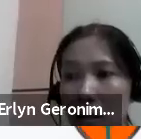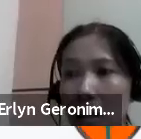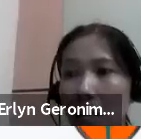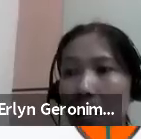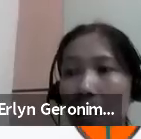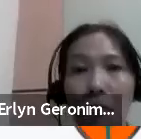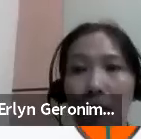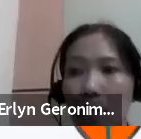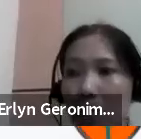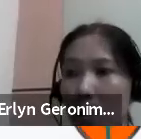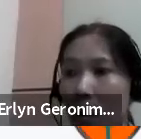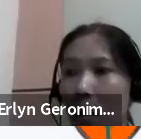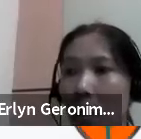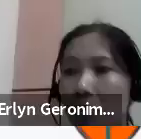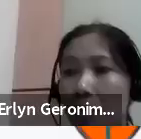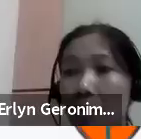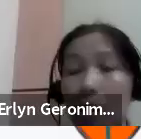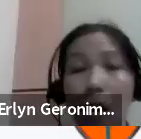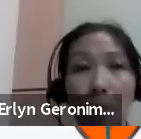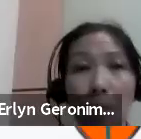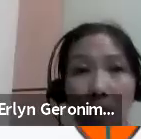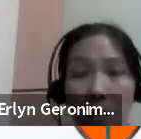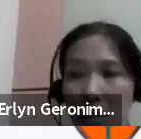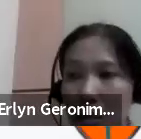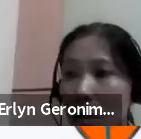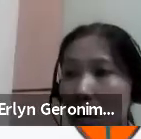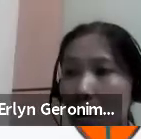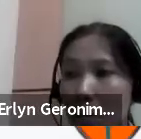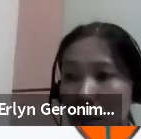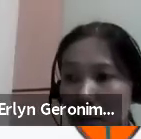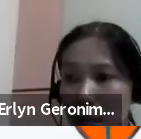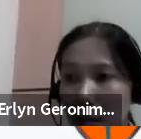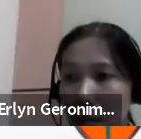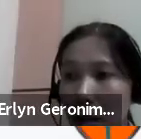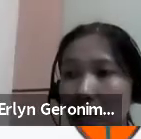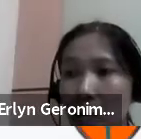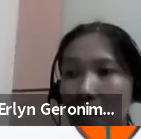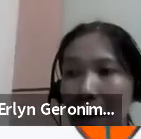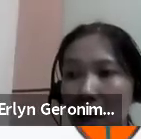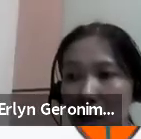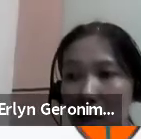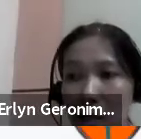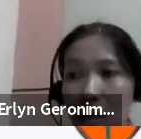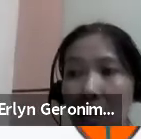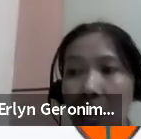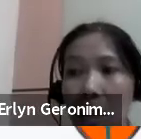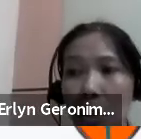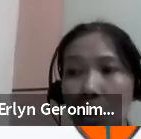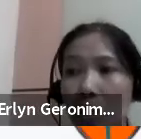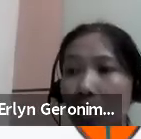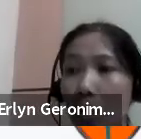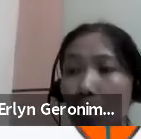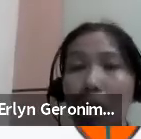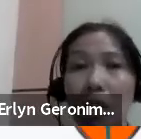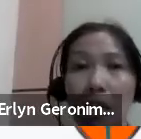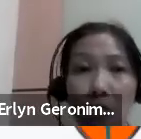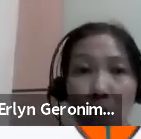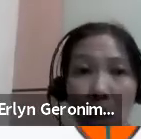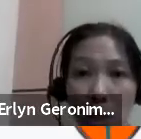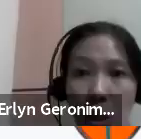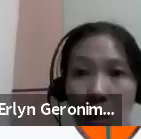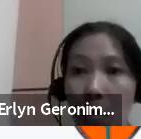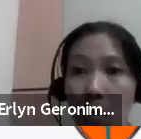kindle and keep aflame their love, competence, commitment, and compassion as agents of